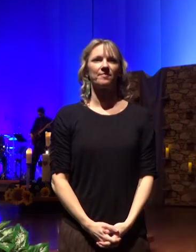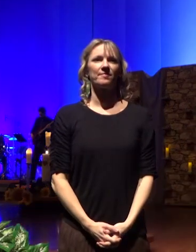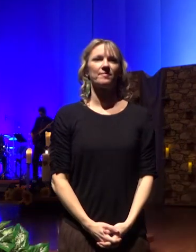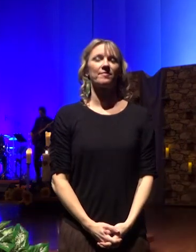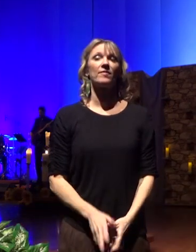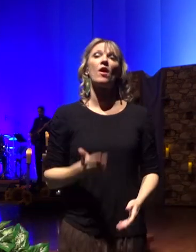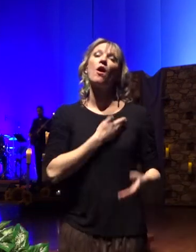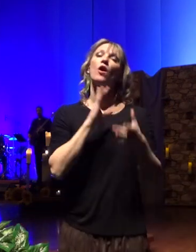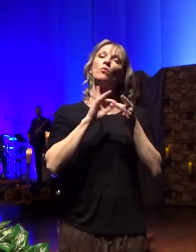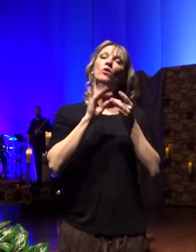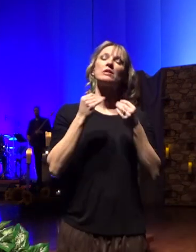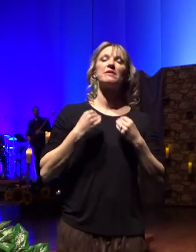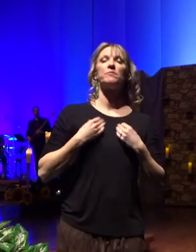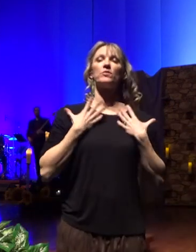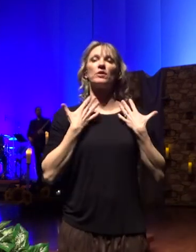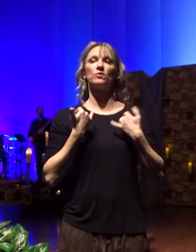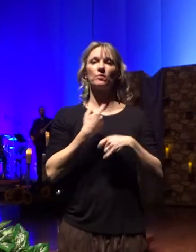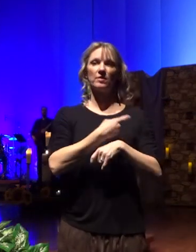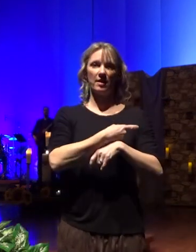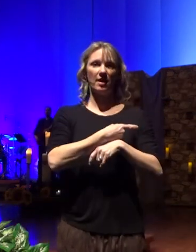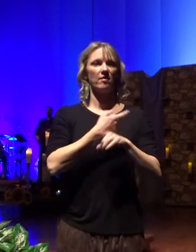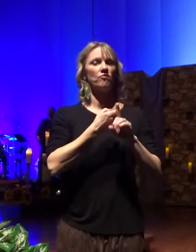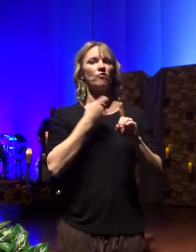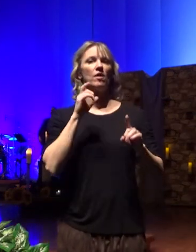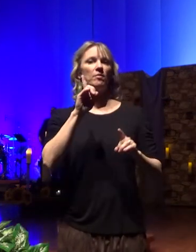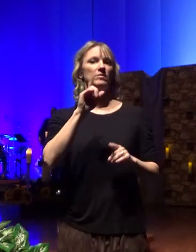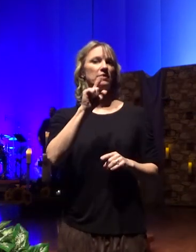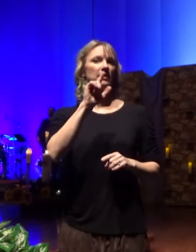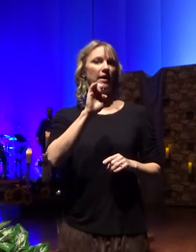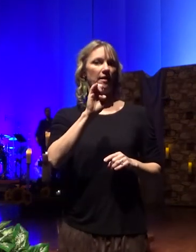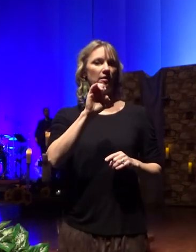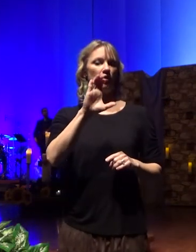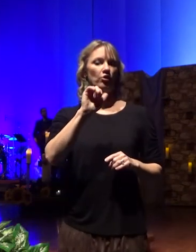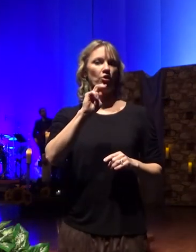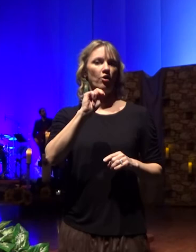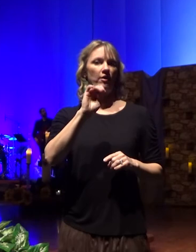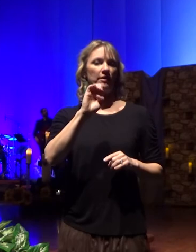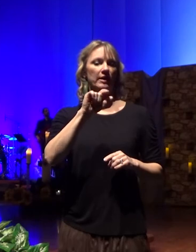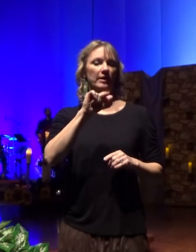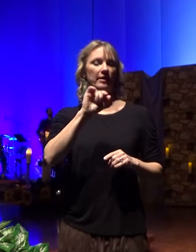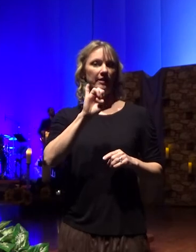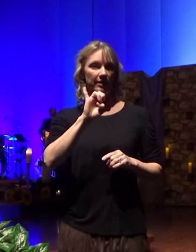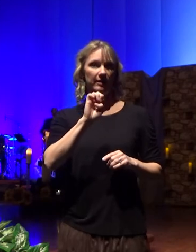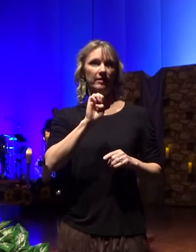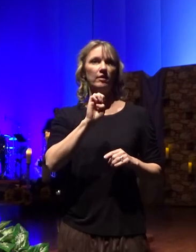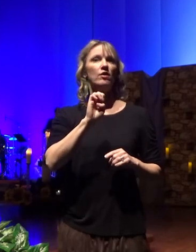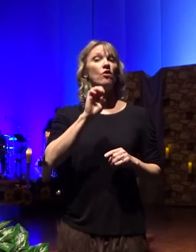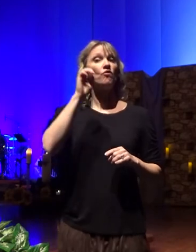Our words of inspiration today come from Dale Carnegie.